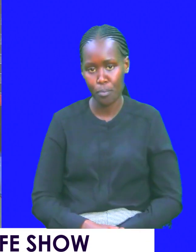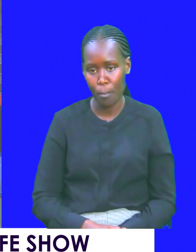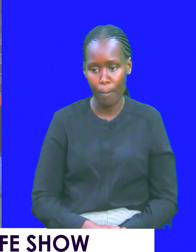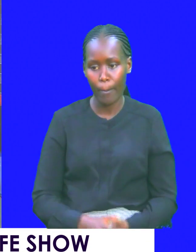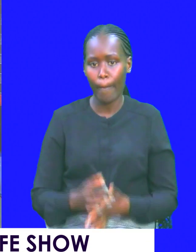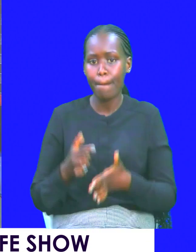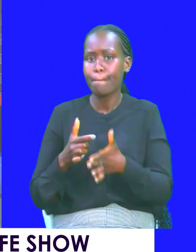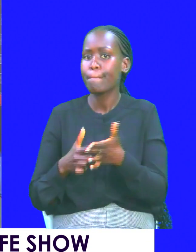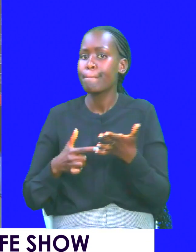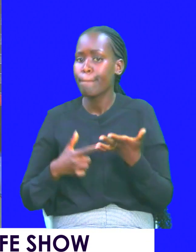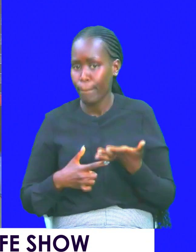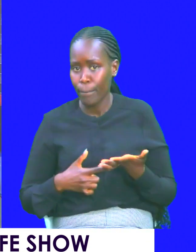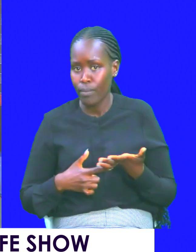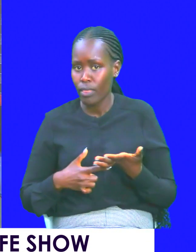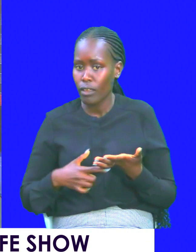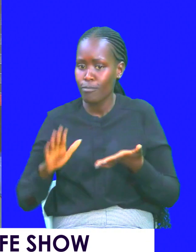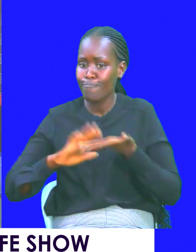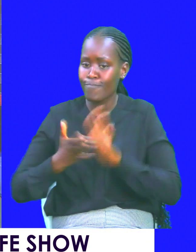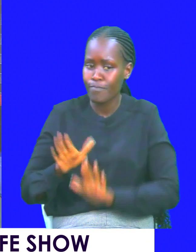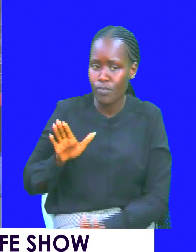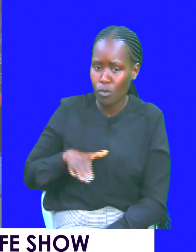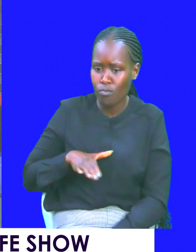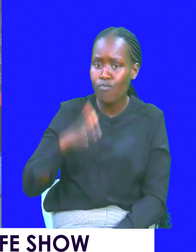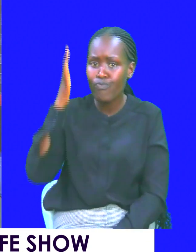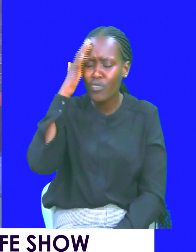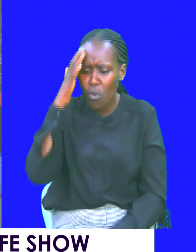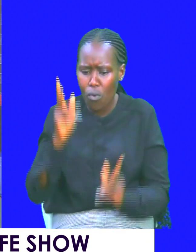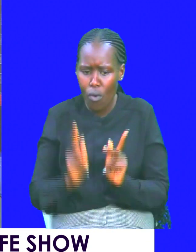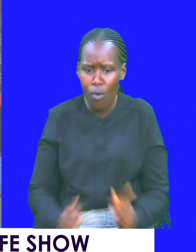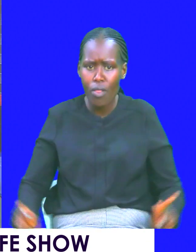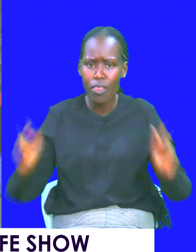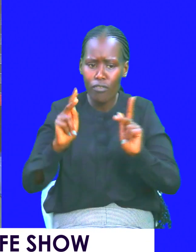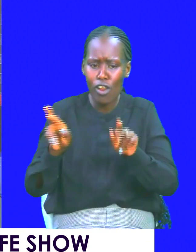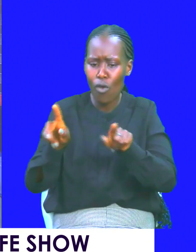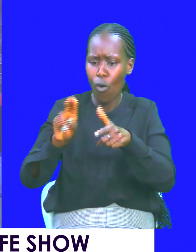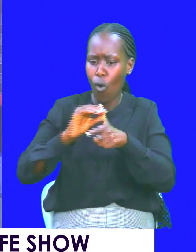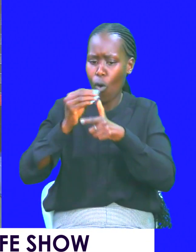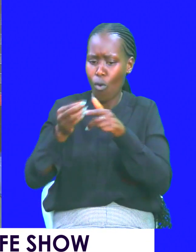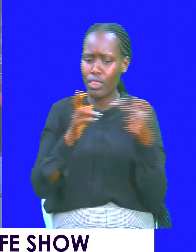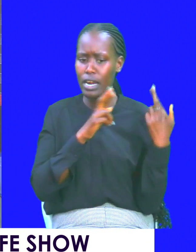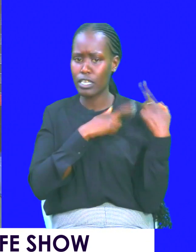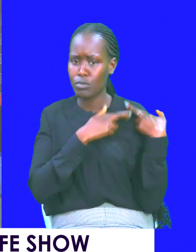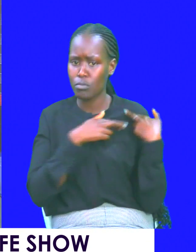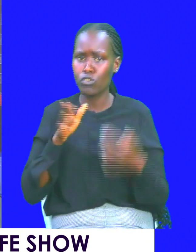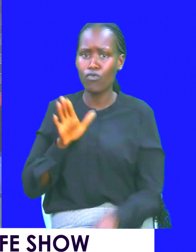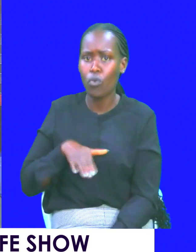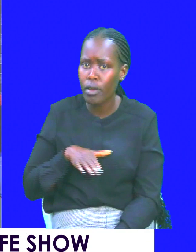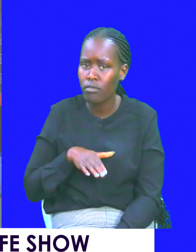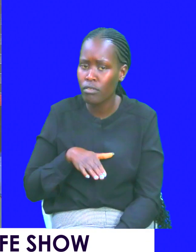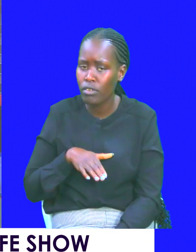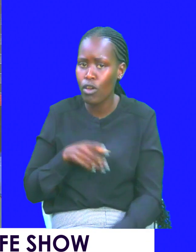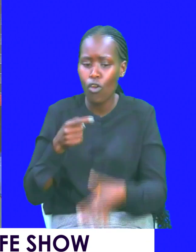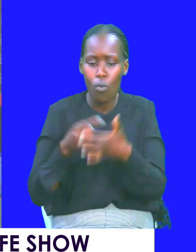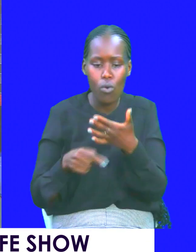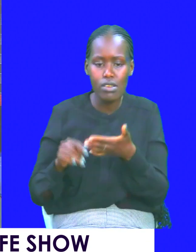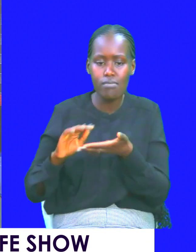What is it in being a woman? Do you know the value, the roles of a woman? What is it in being a